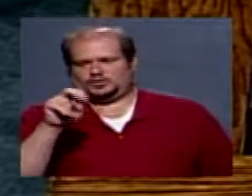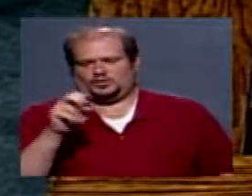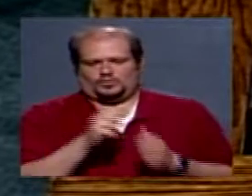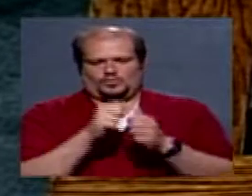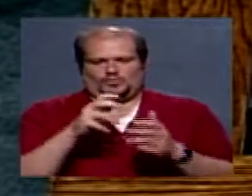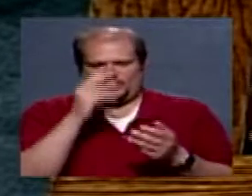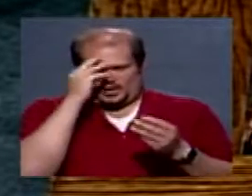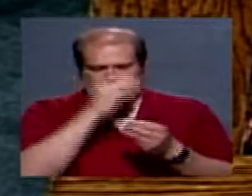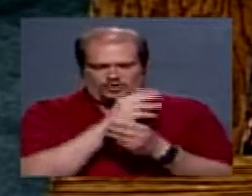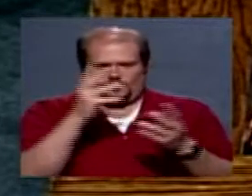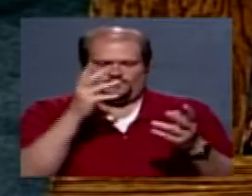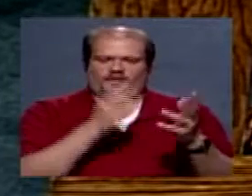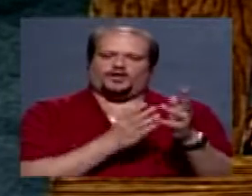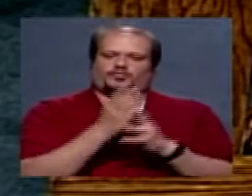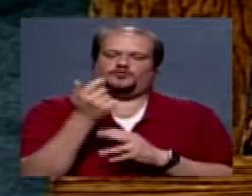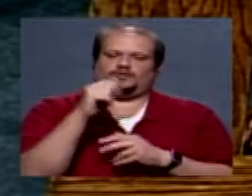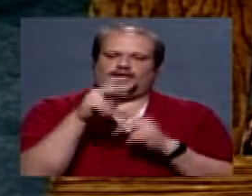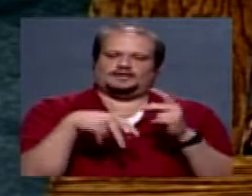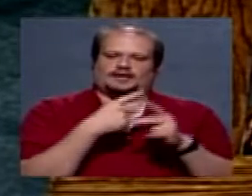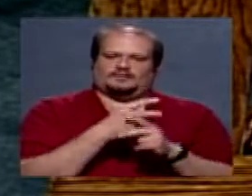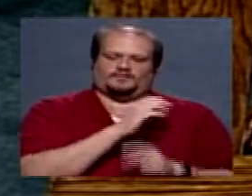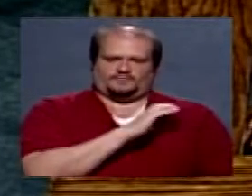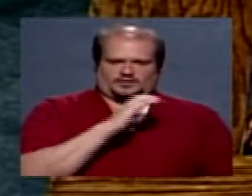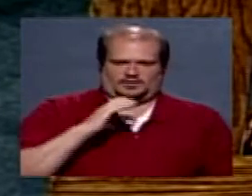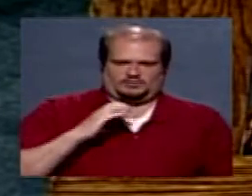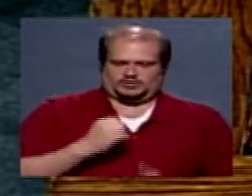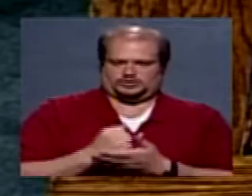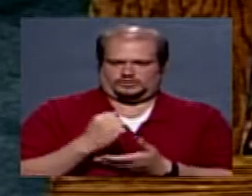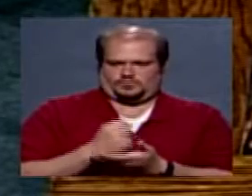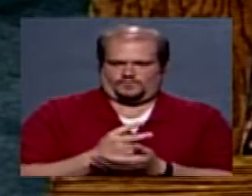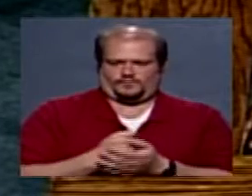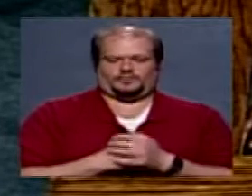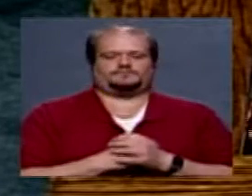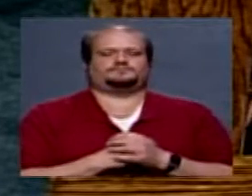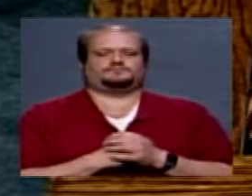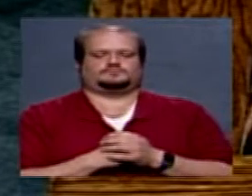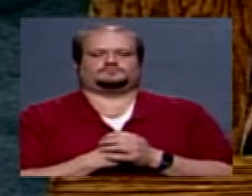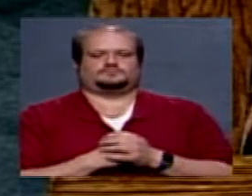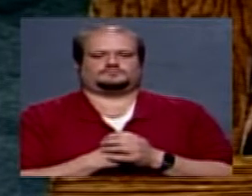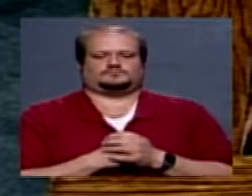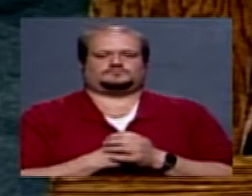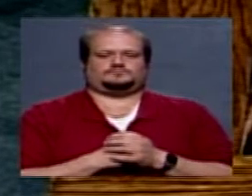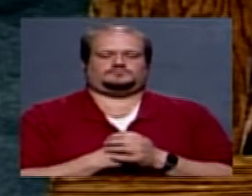notifying, without going through any kind of commission approval. It's